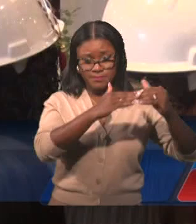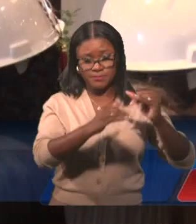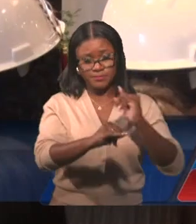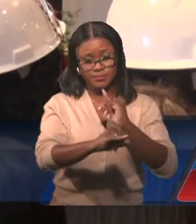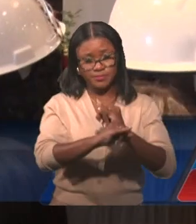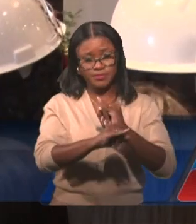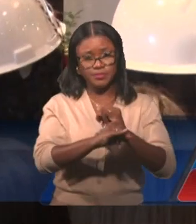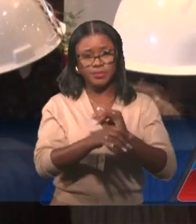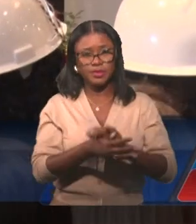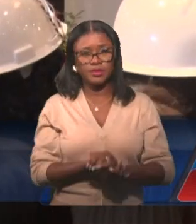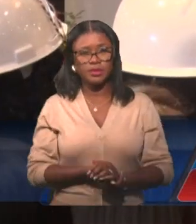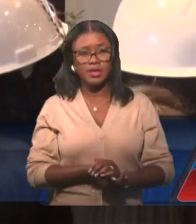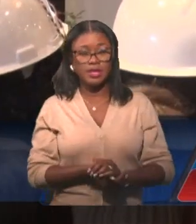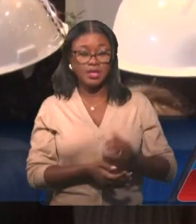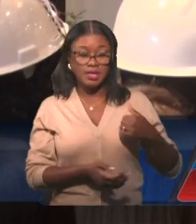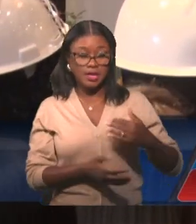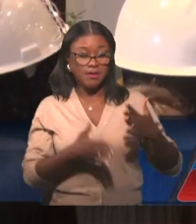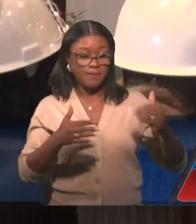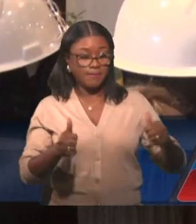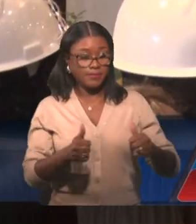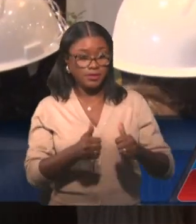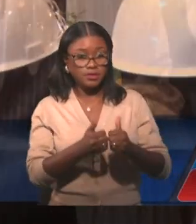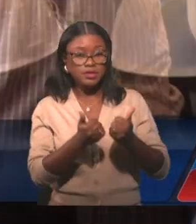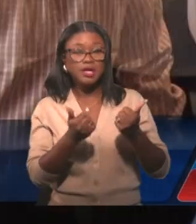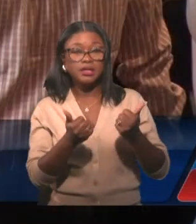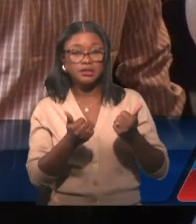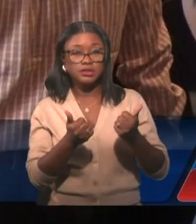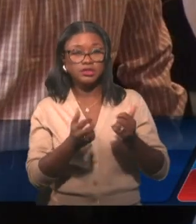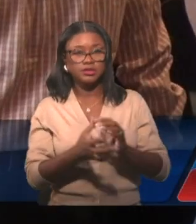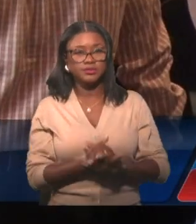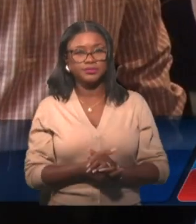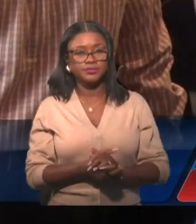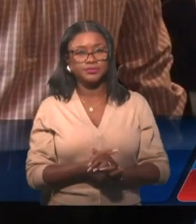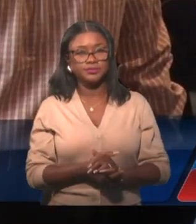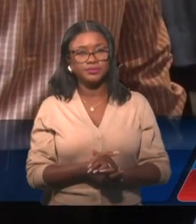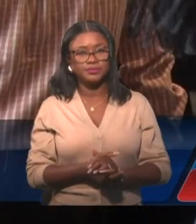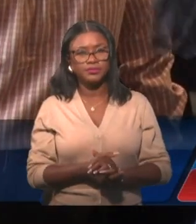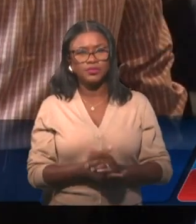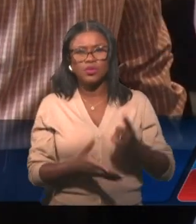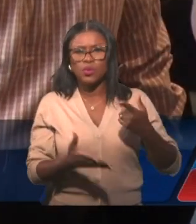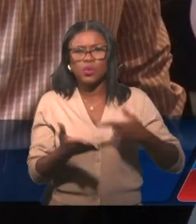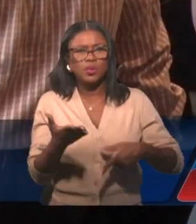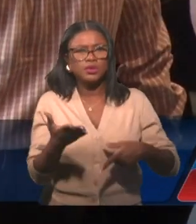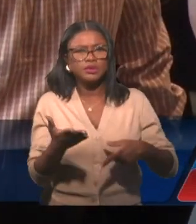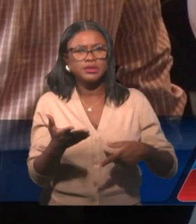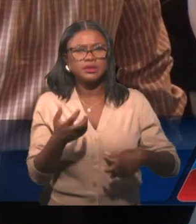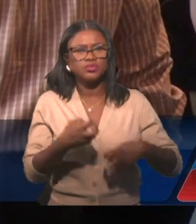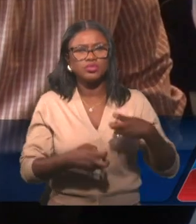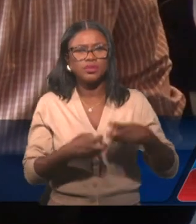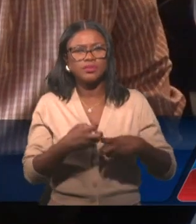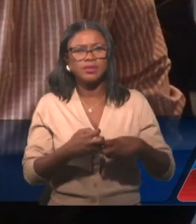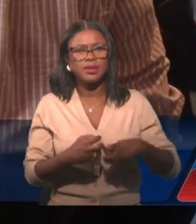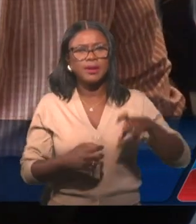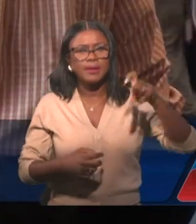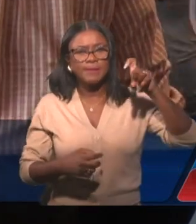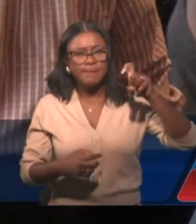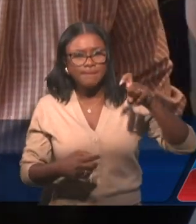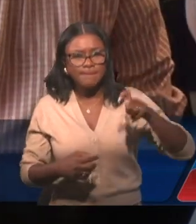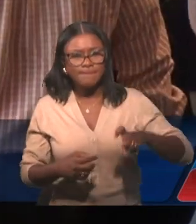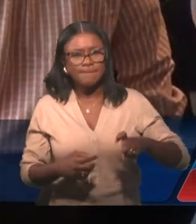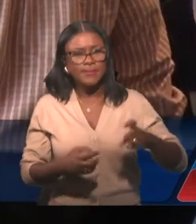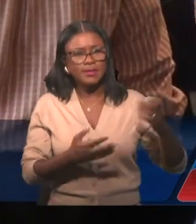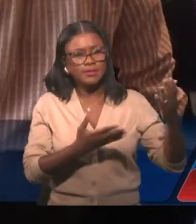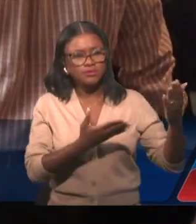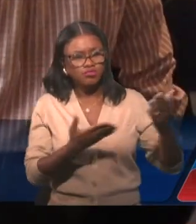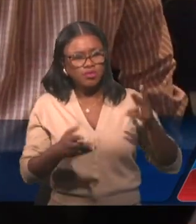developed into a major issue that could rear its ugly head. The issue really is that unless you bring